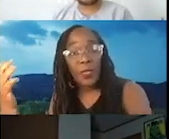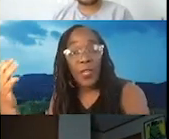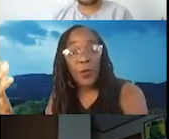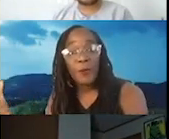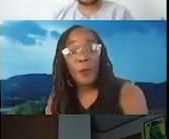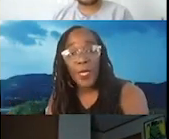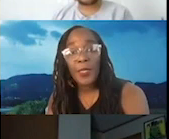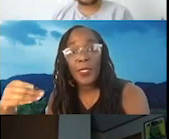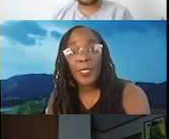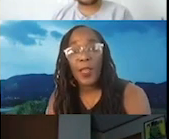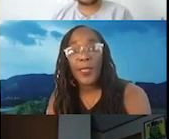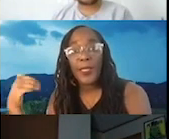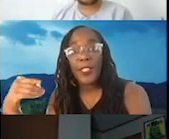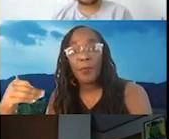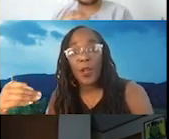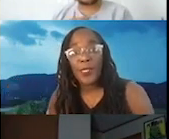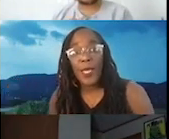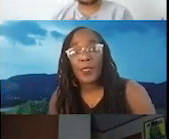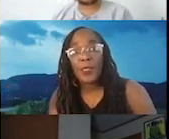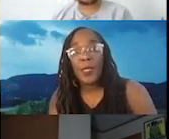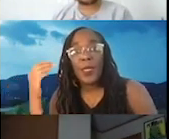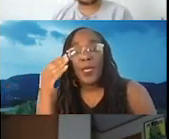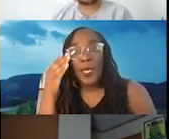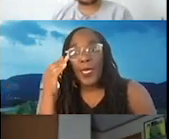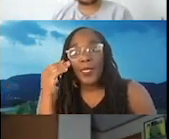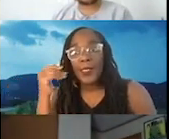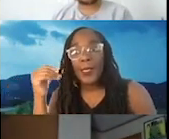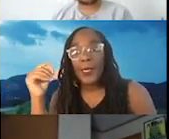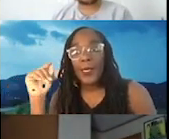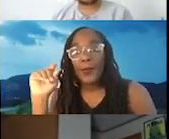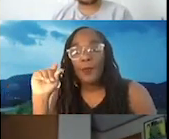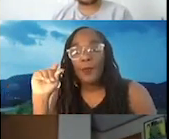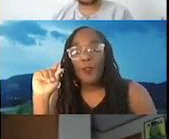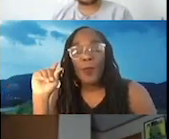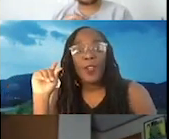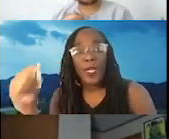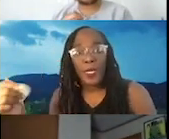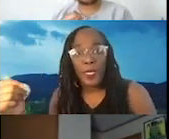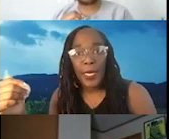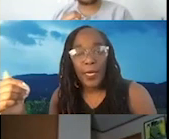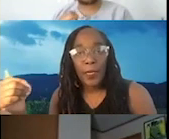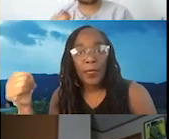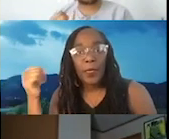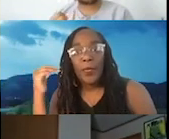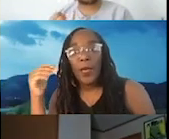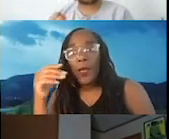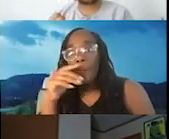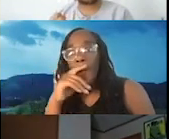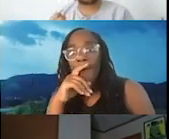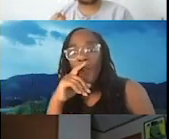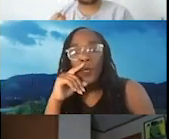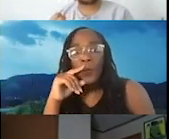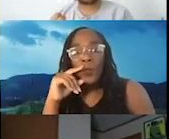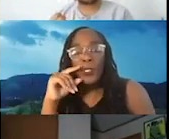So, you know, for me, the decolonization process is a form of unlearning.